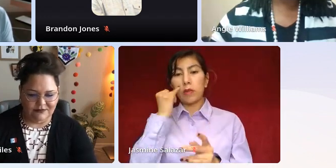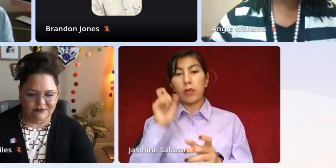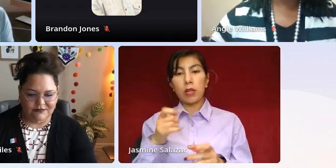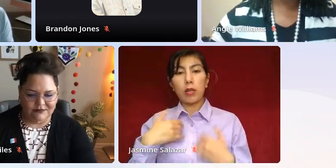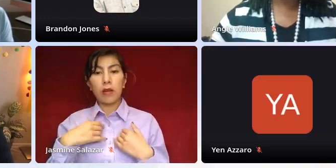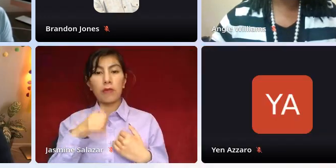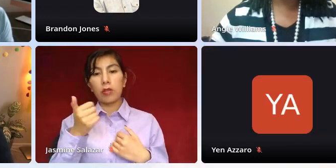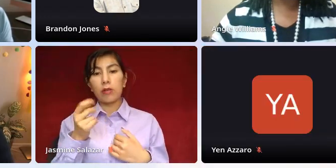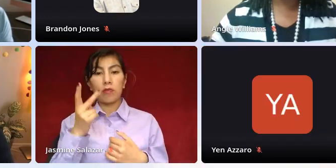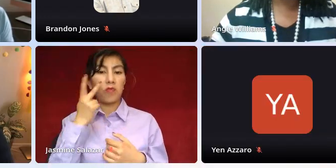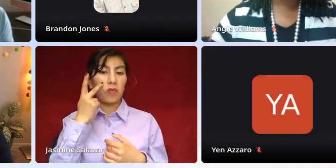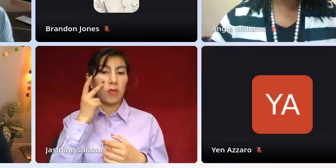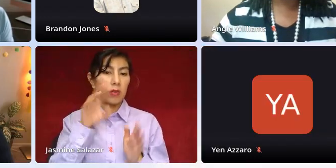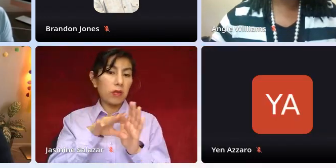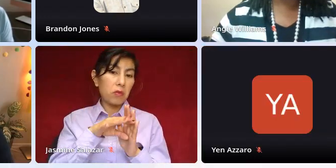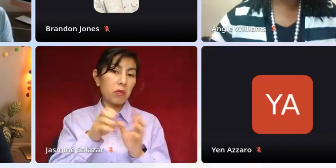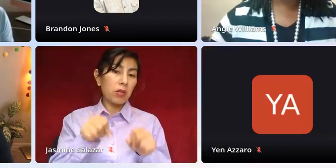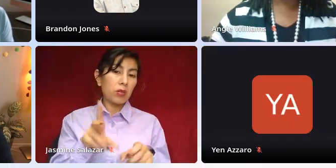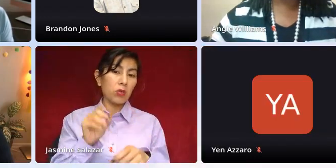like that.